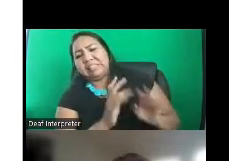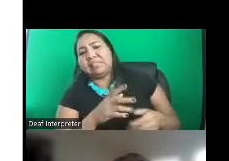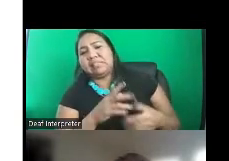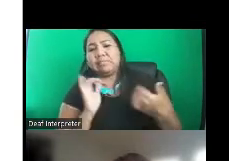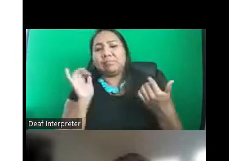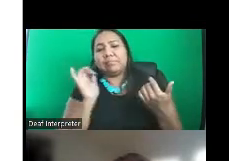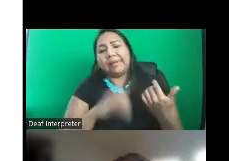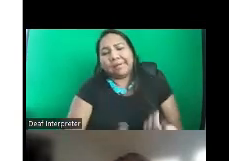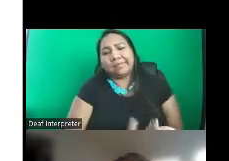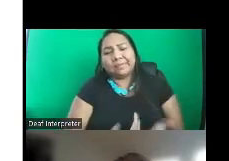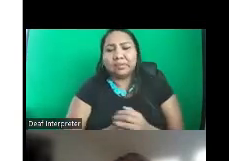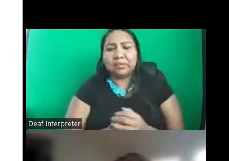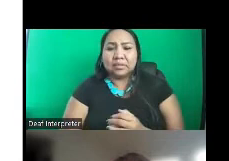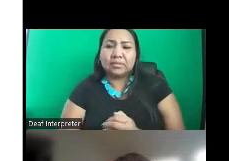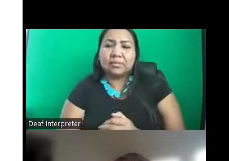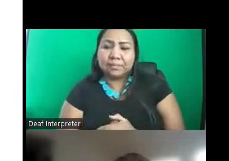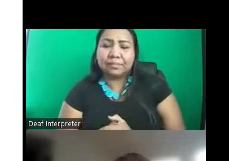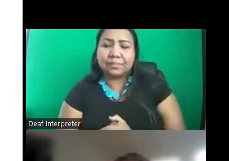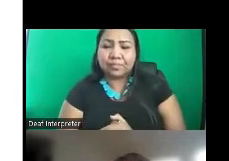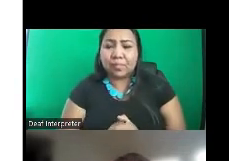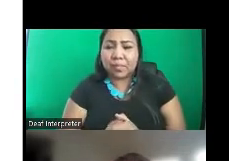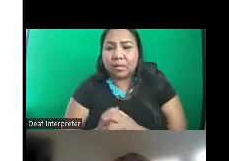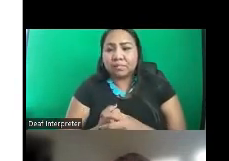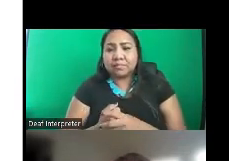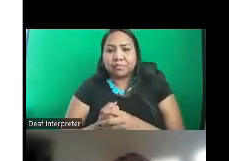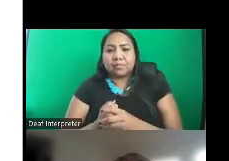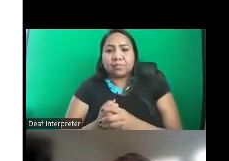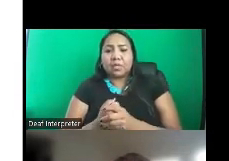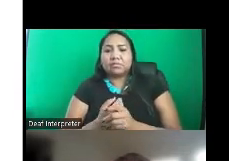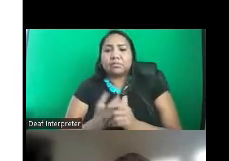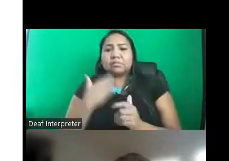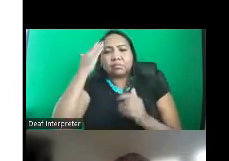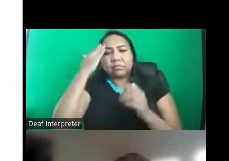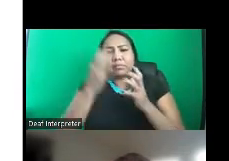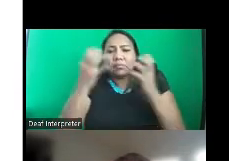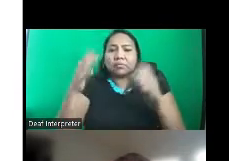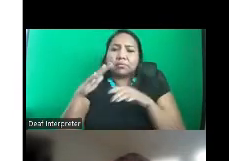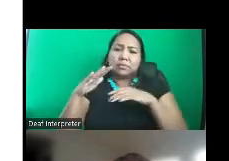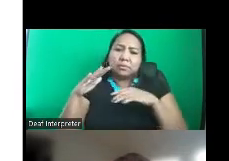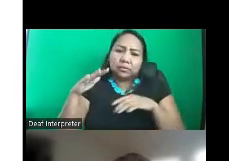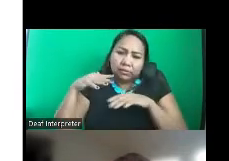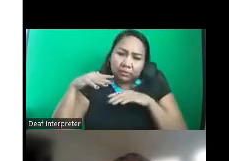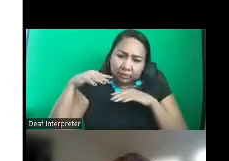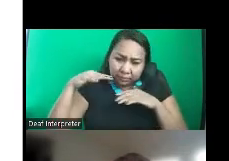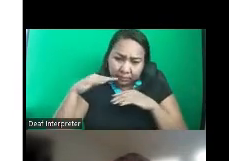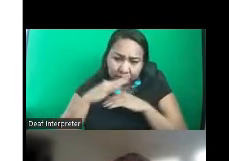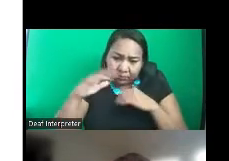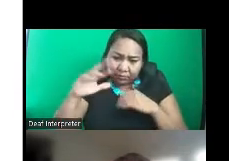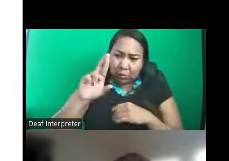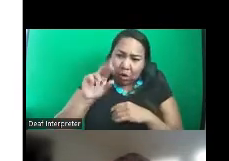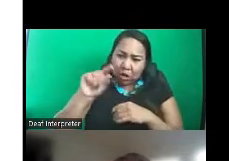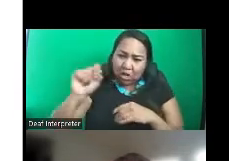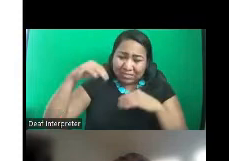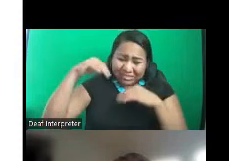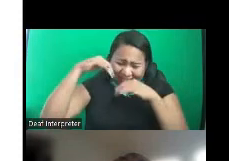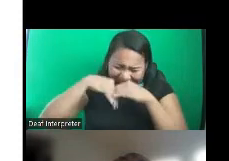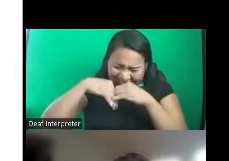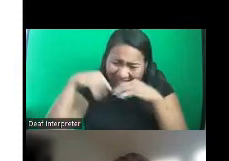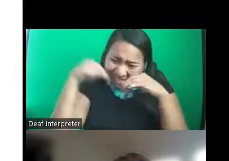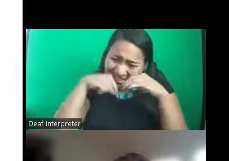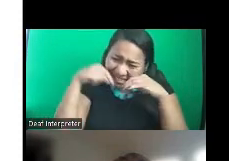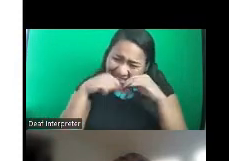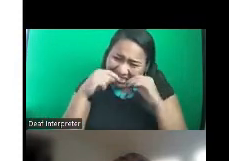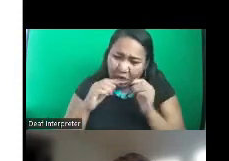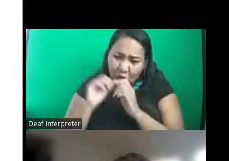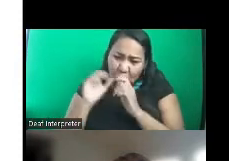So just a lot of the roots that go along with culture and like holistic healing is what